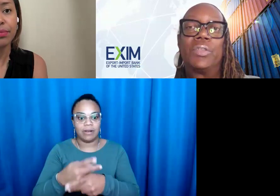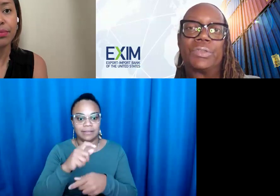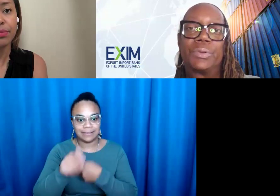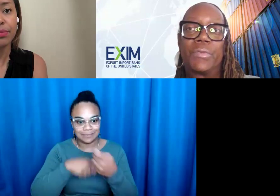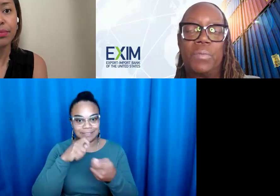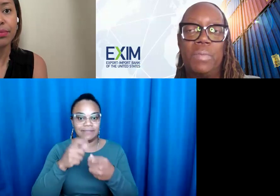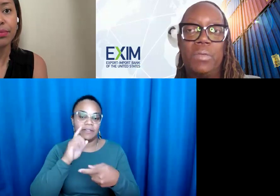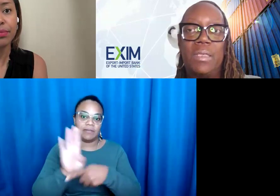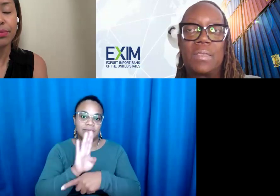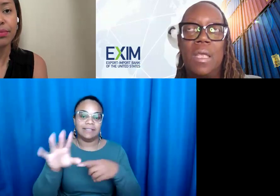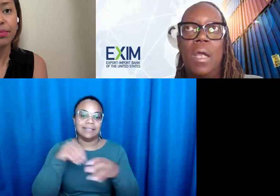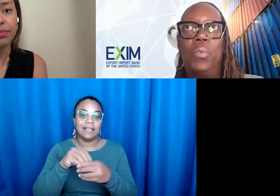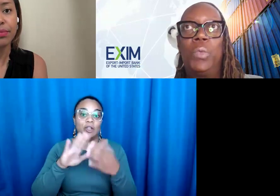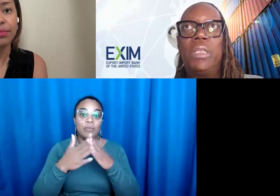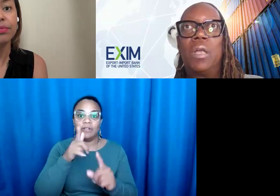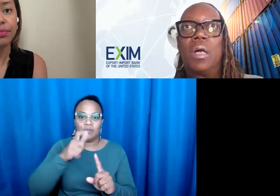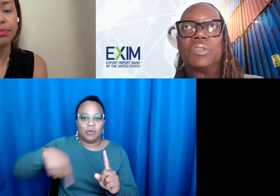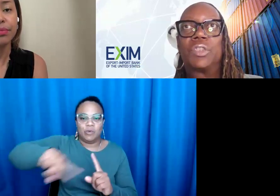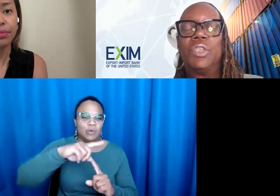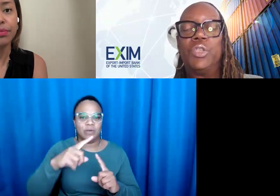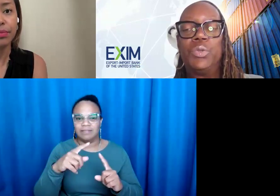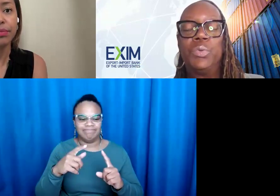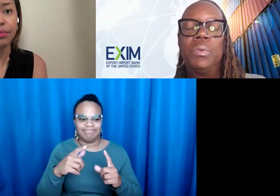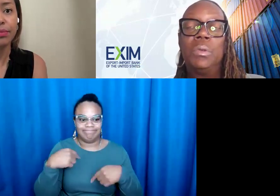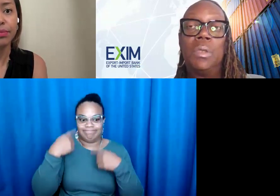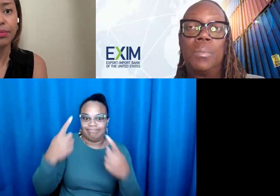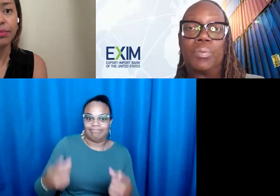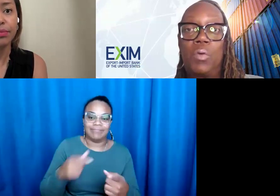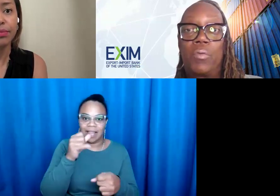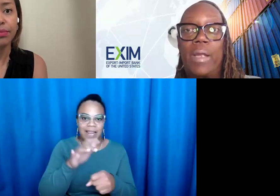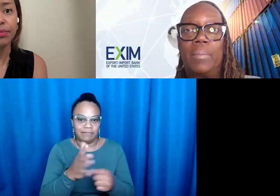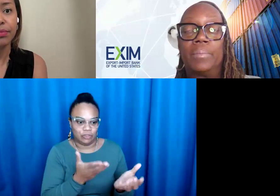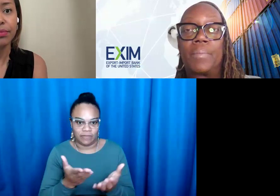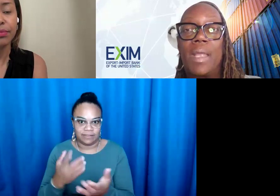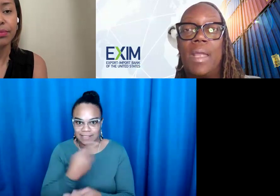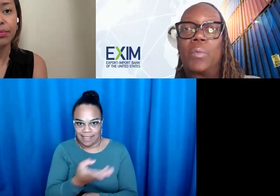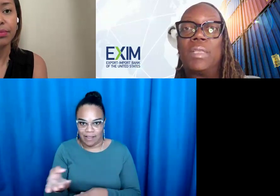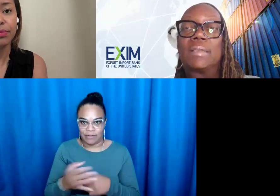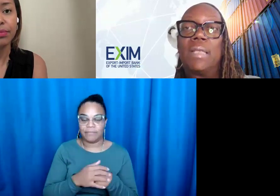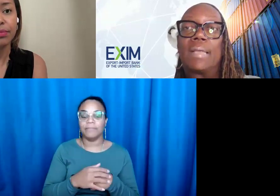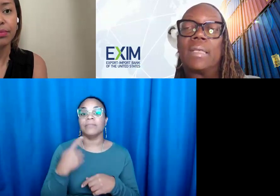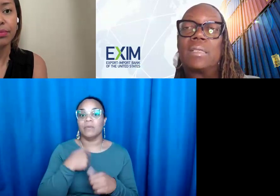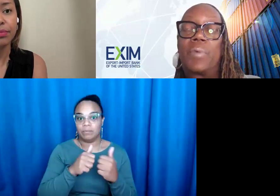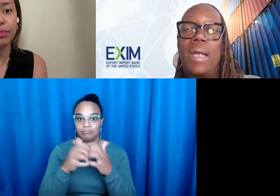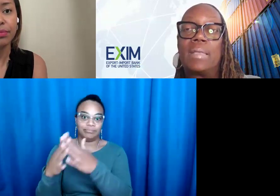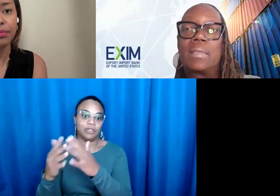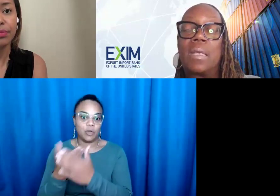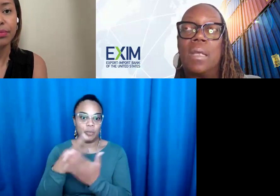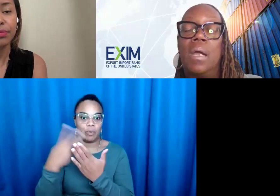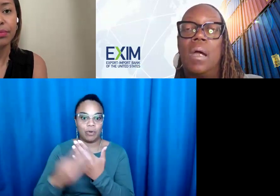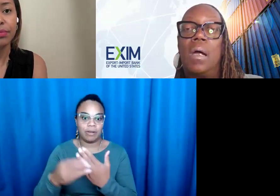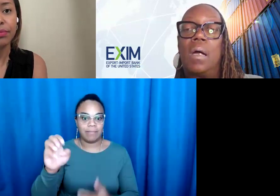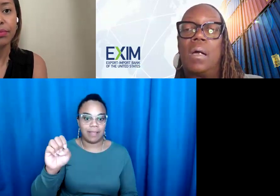in underserved communities. We launched a new program, Equity Select